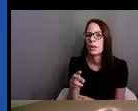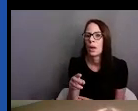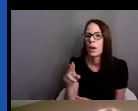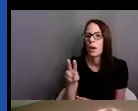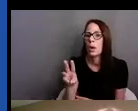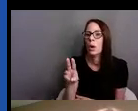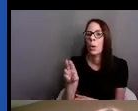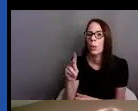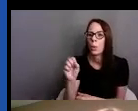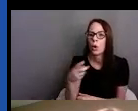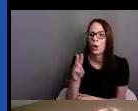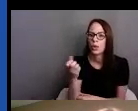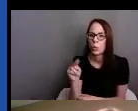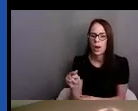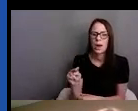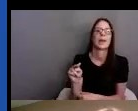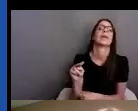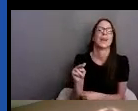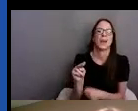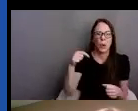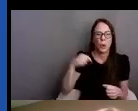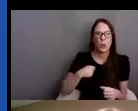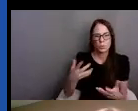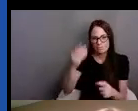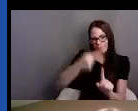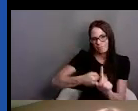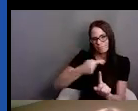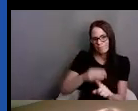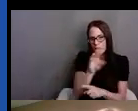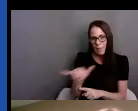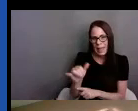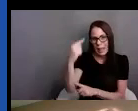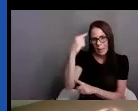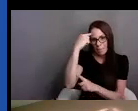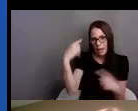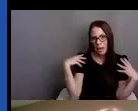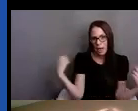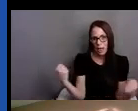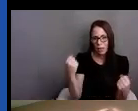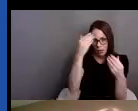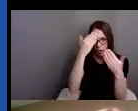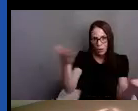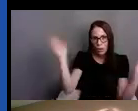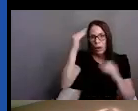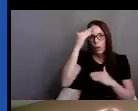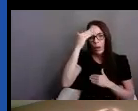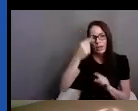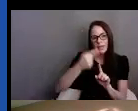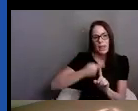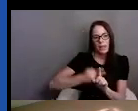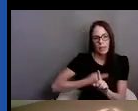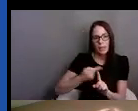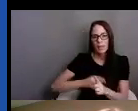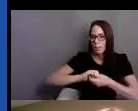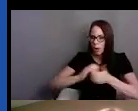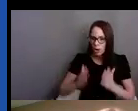important to make everybody aware that May is Mental Health Awareness Month. The Colorado Department of Human Services and our partners are proud to celebrate Mental Health